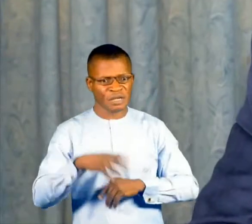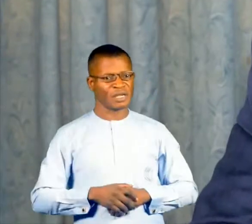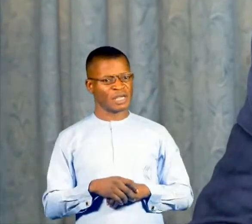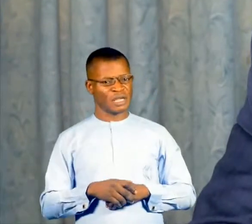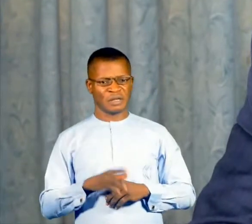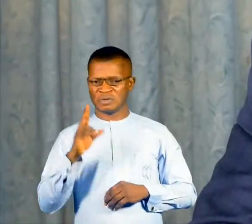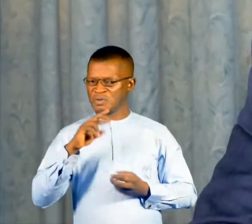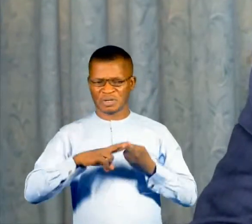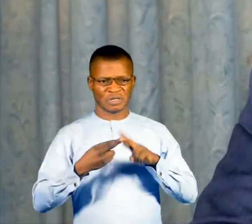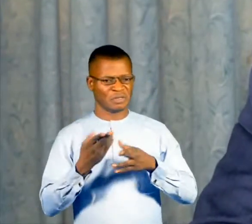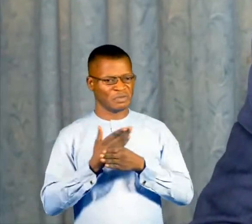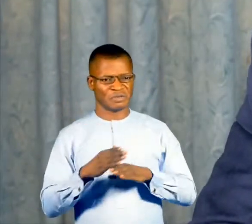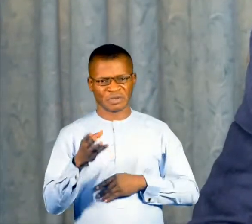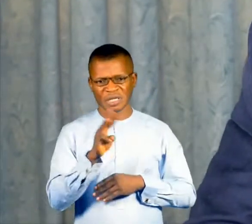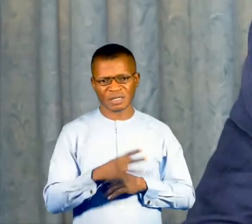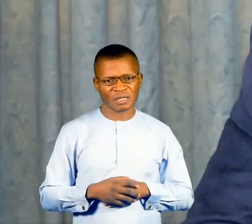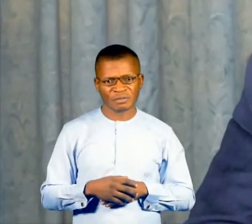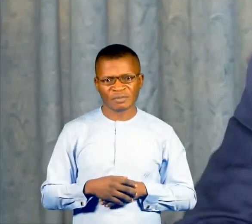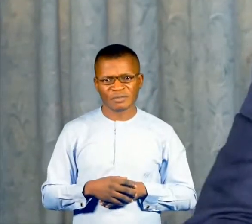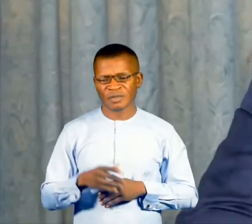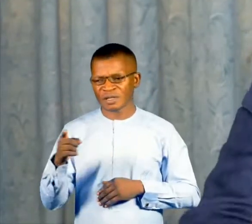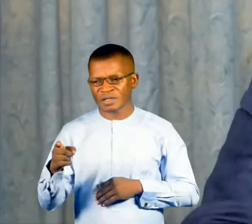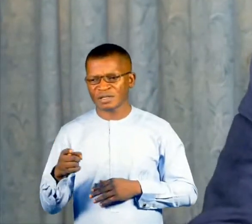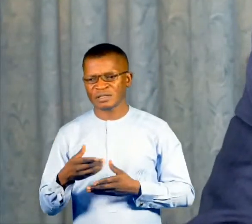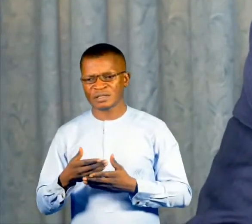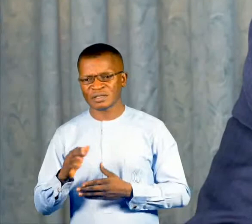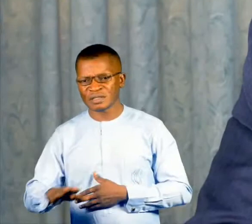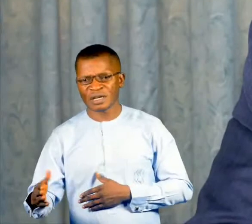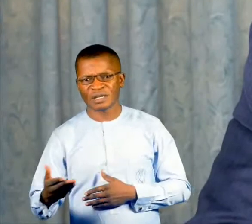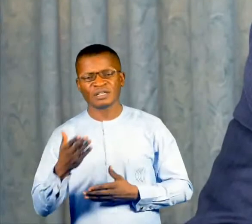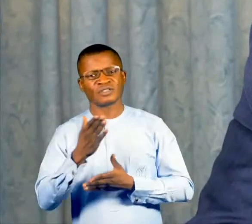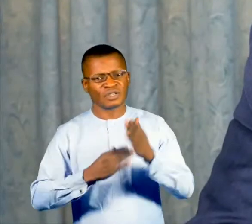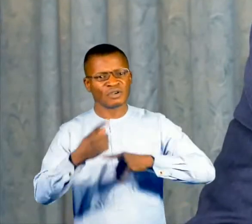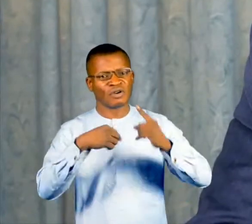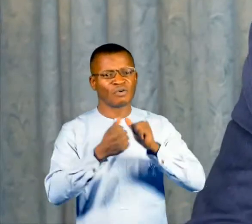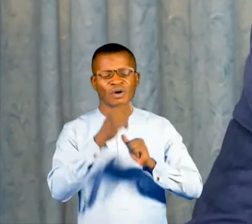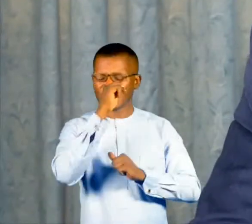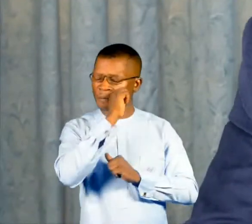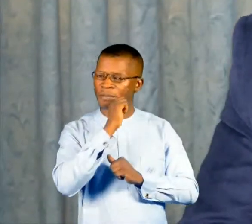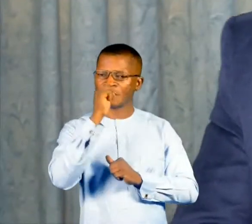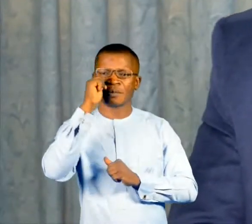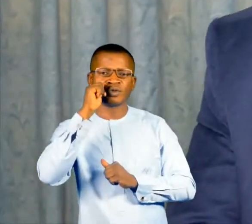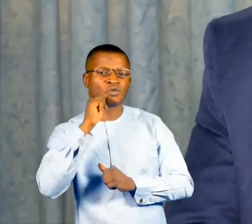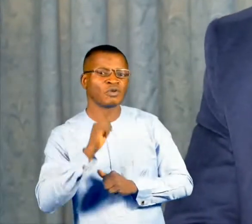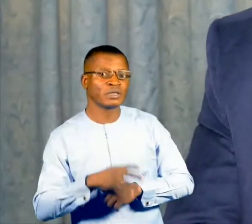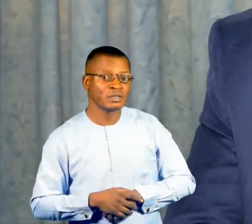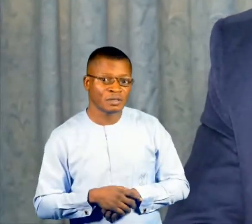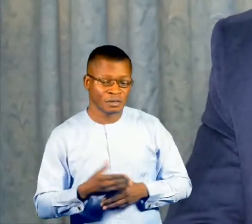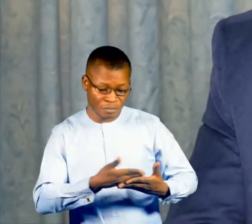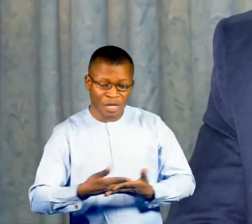the DNAs will tell you there's no relationship with this woman and this child. Some will come with